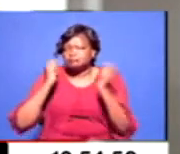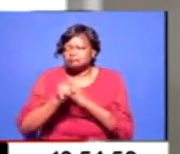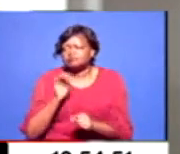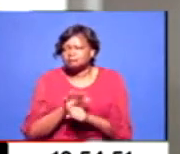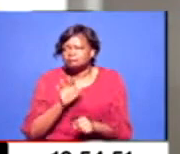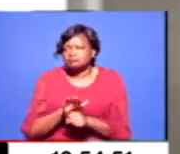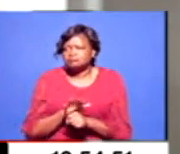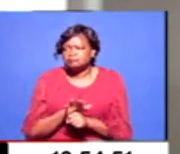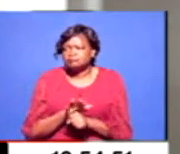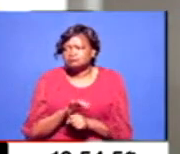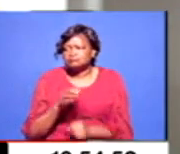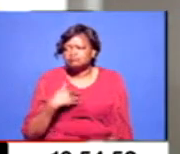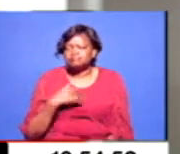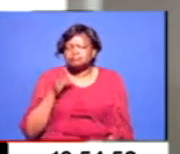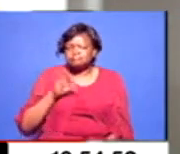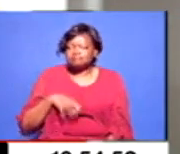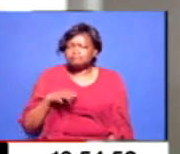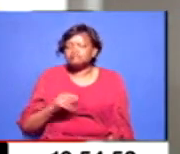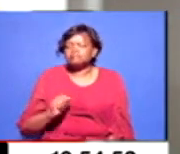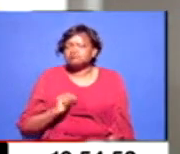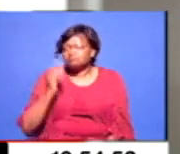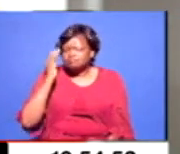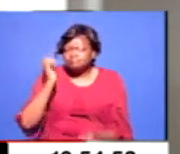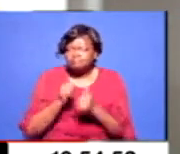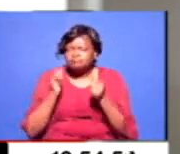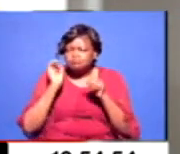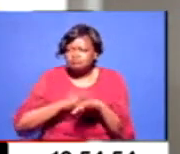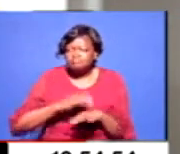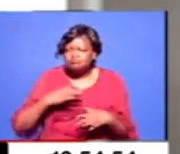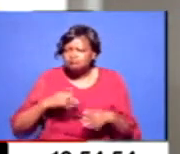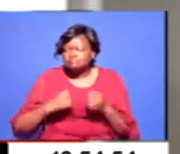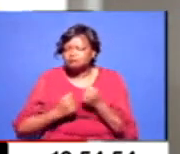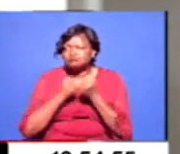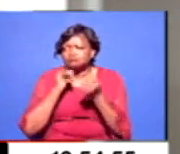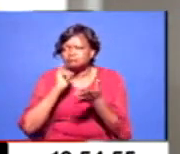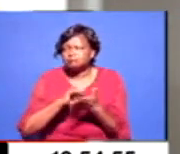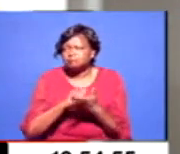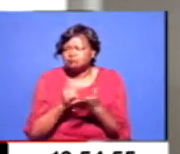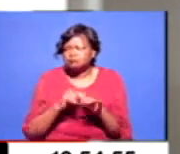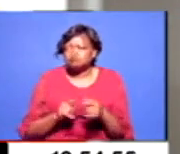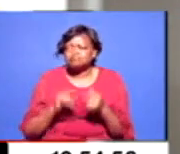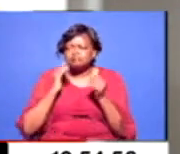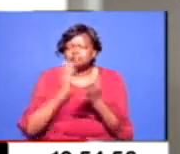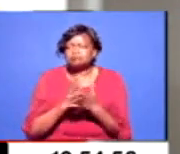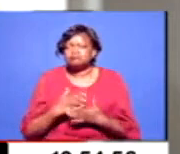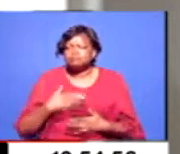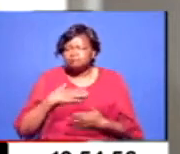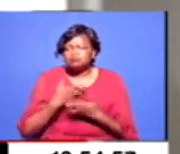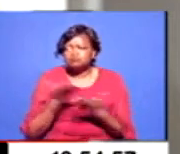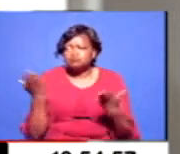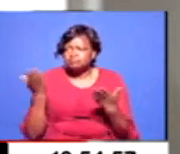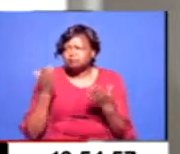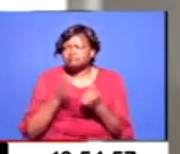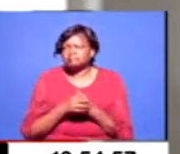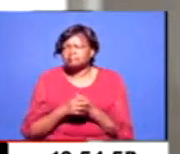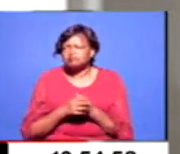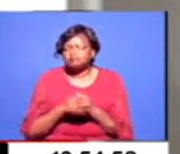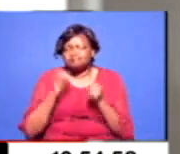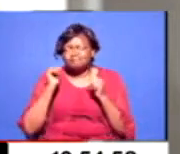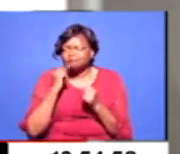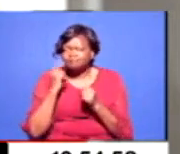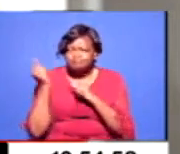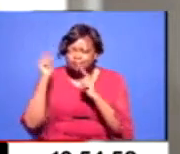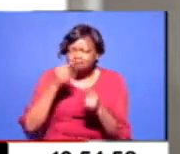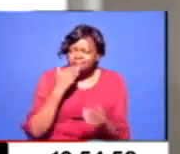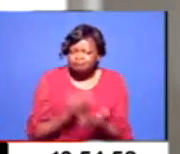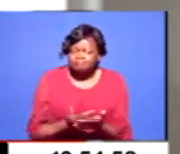I'm a lady, I know. So if you can get someone who can support on that, you'll always be appreciating them. They might not come and tell you, thank you,